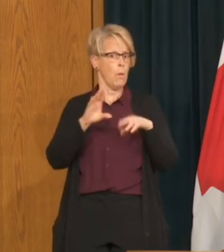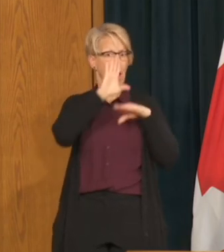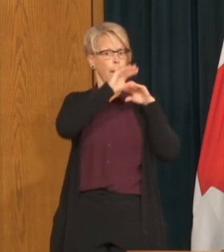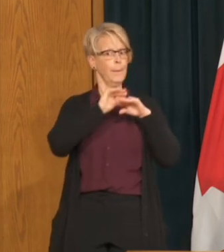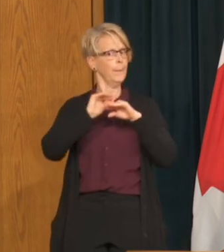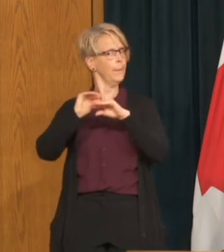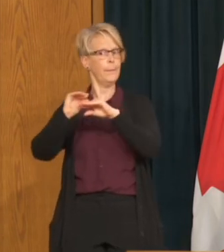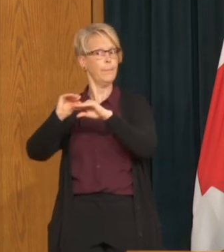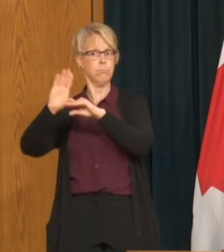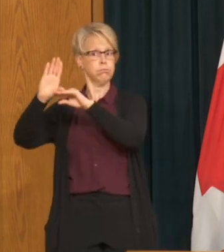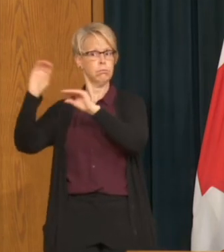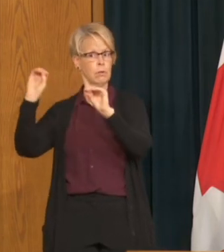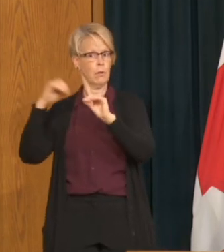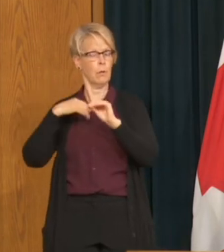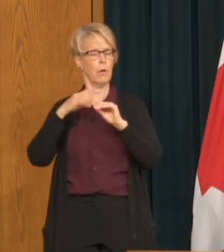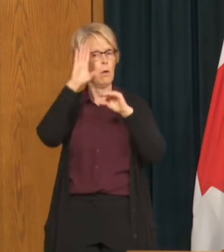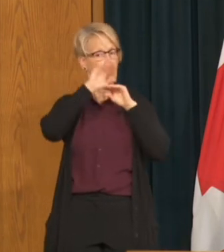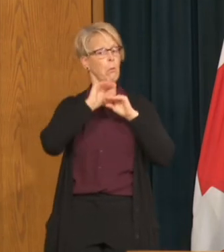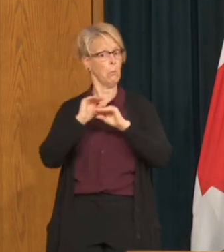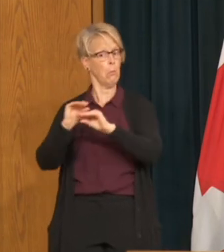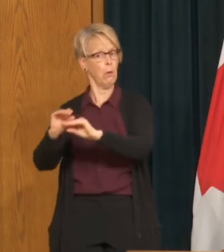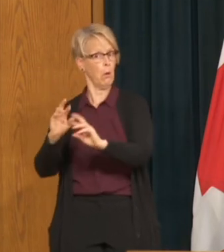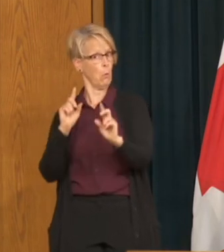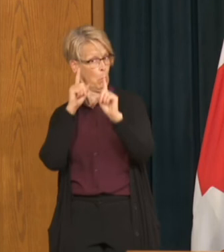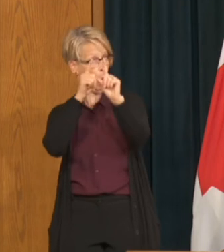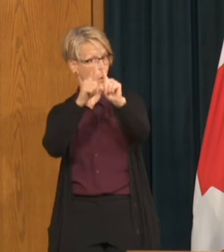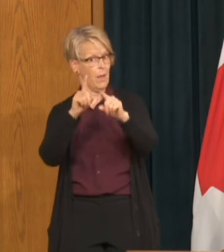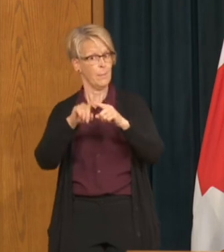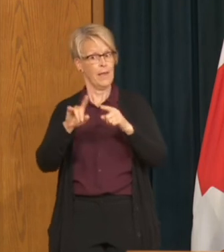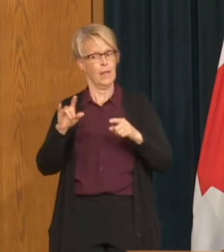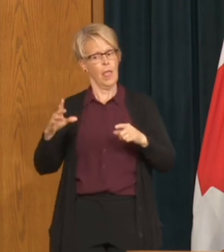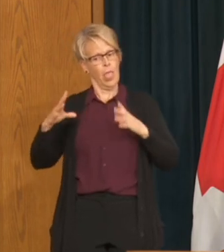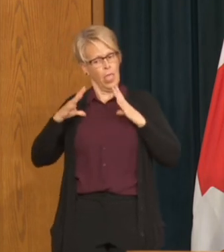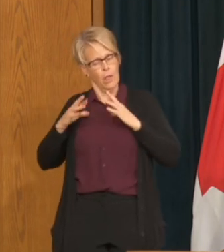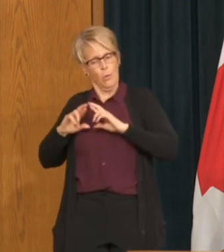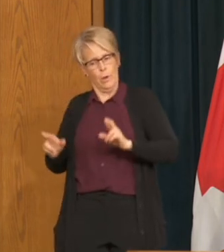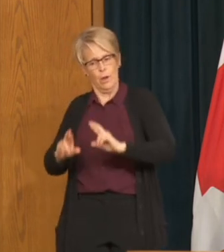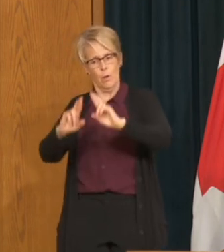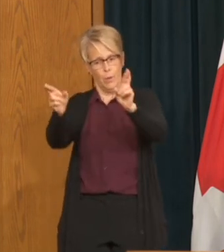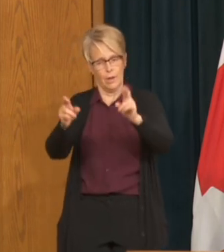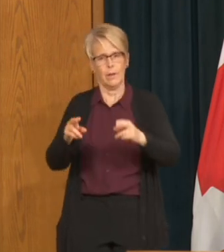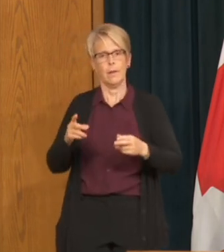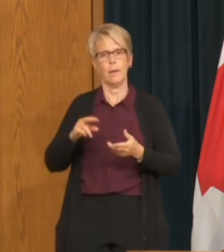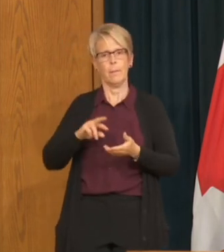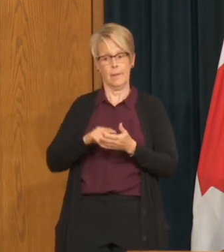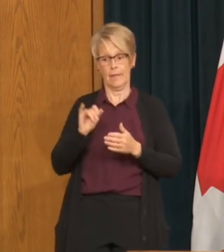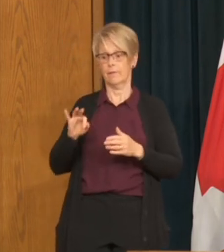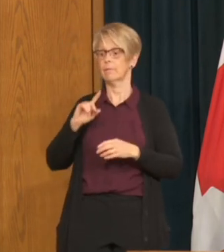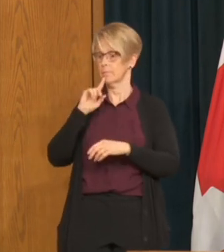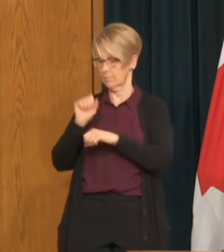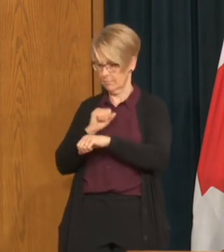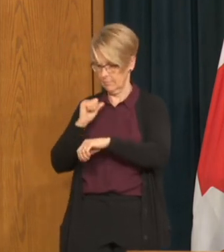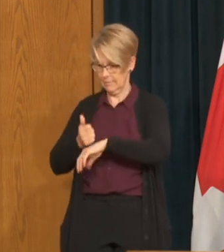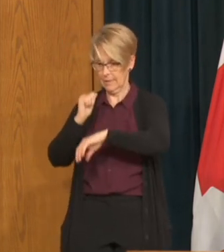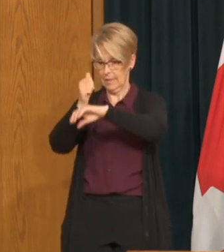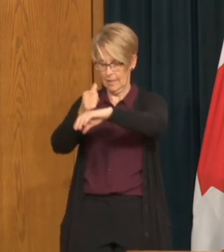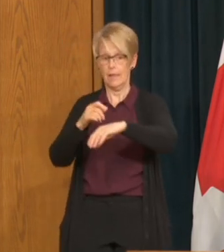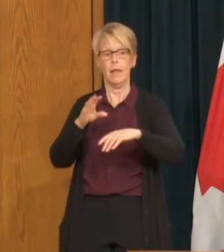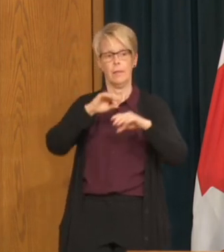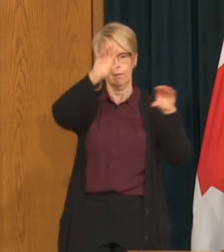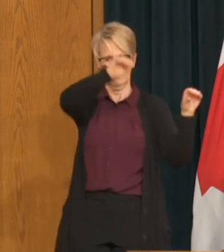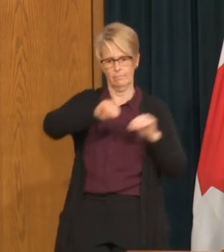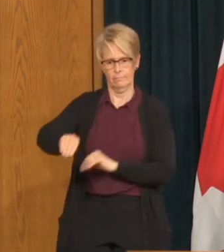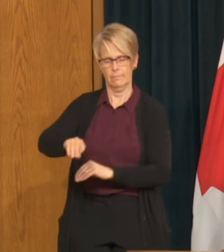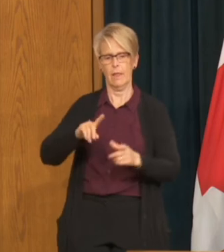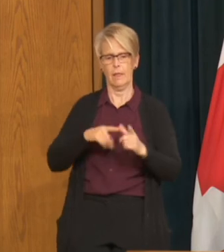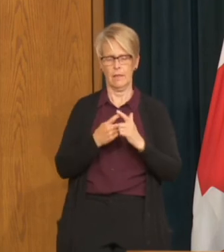we want to be prepared in case it is, in case it does. And if it does happen, that way it'll have a minimal effect on the services